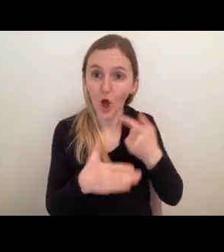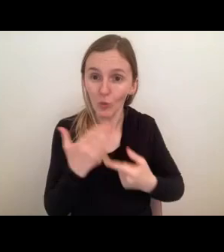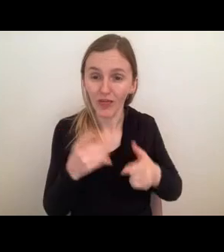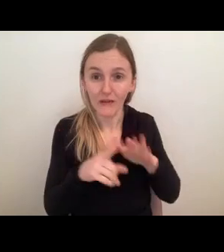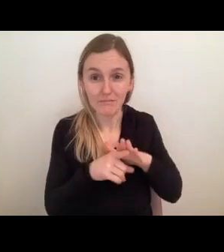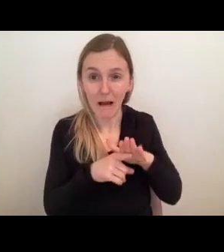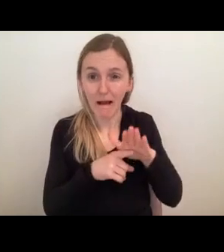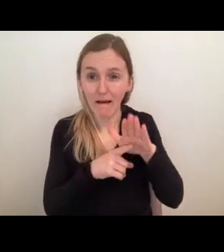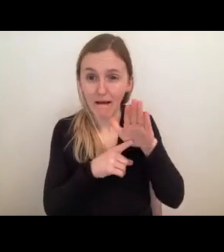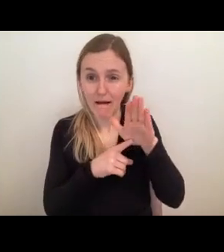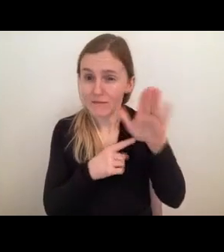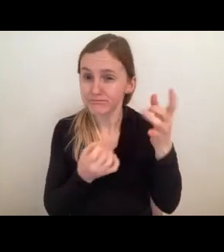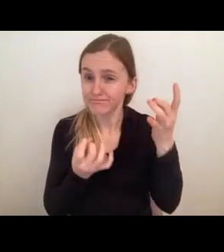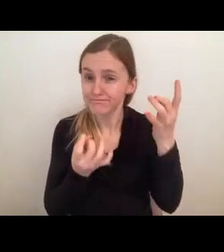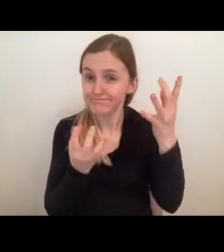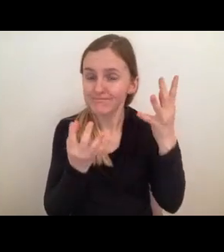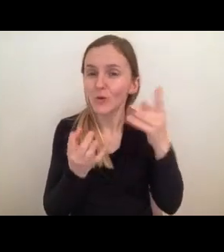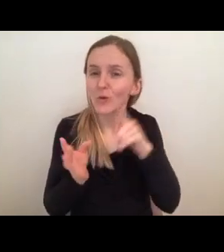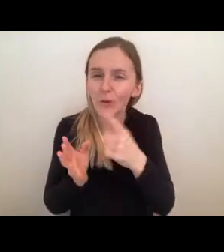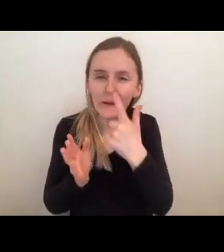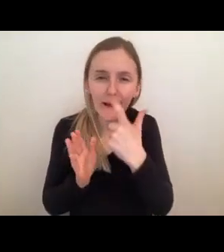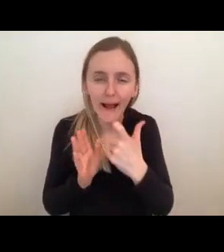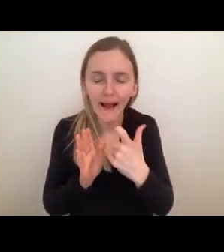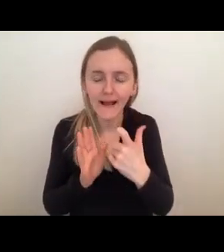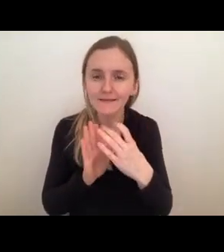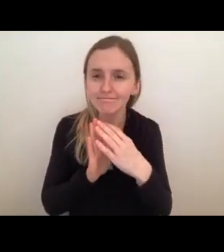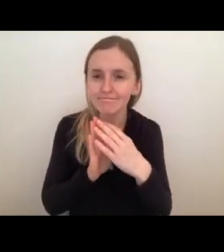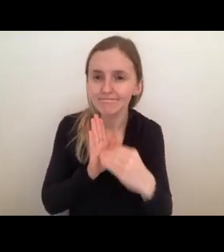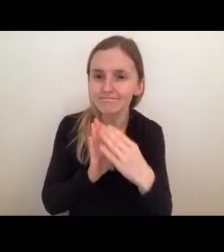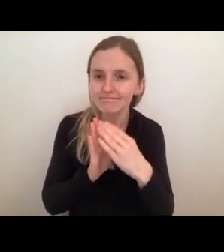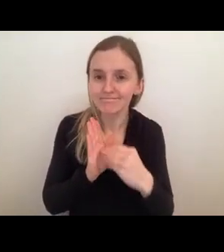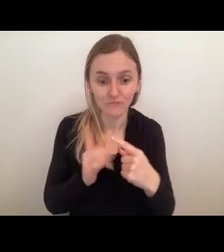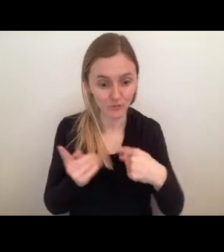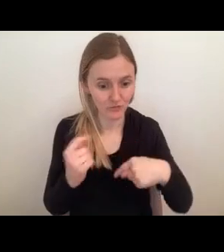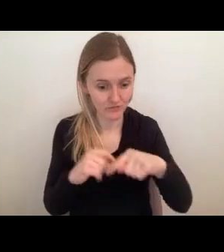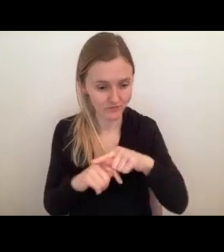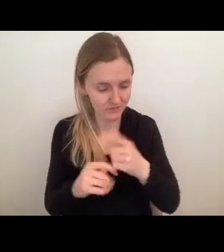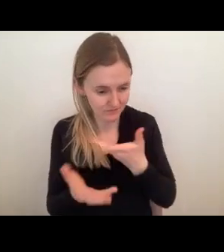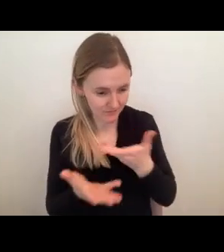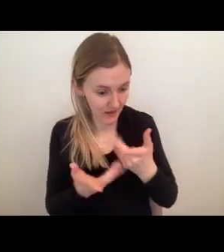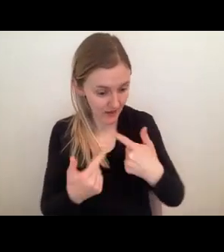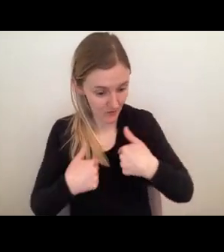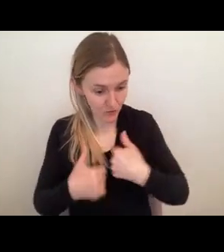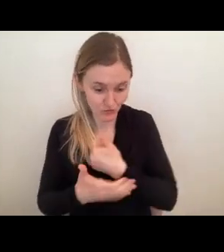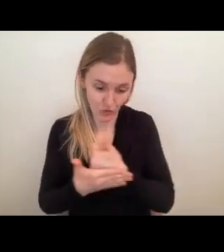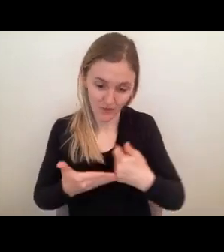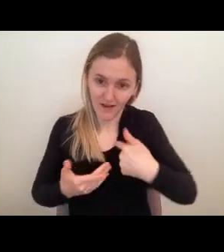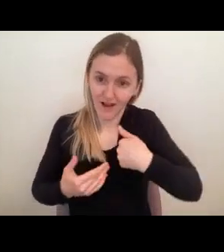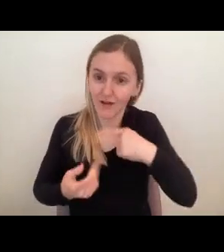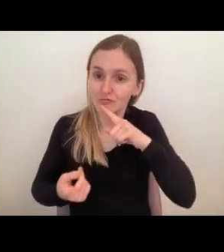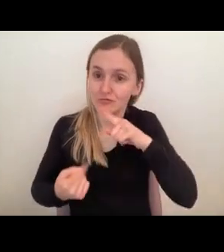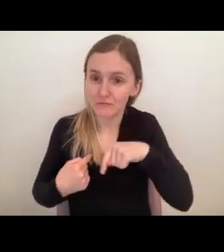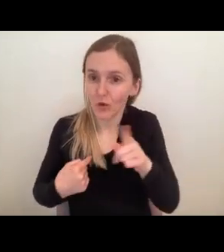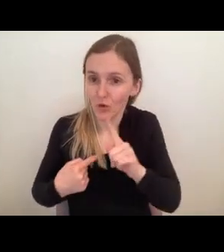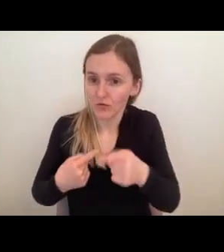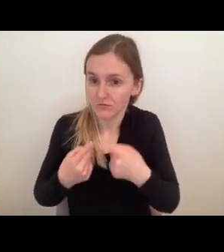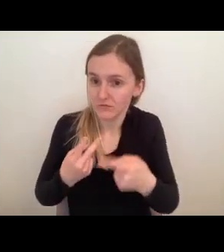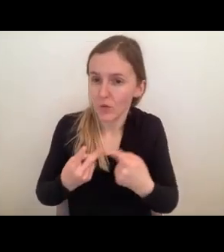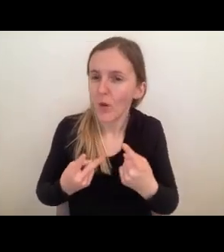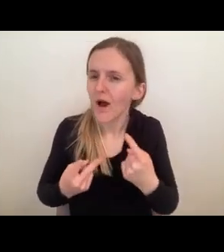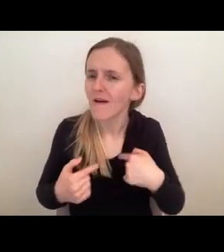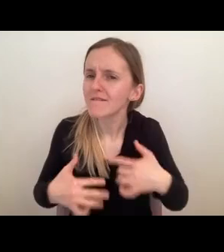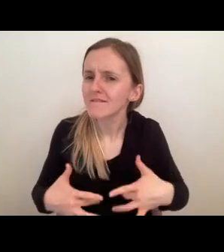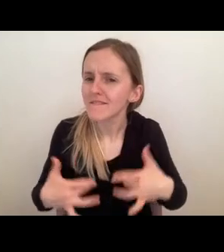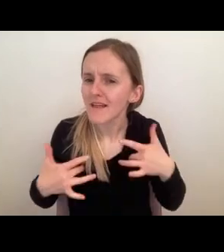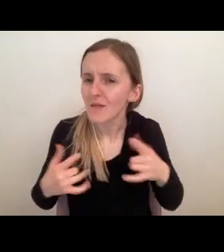model your own, talk about how you feel, how you respond to things, how you might the physical sensations you might have, how you